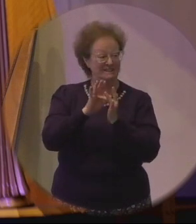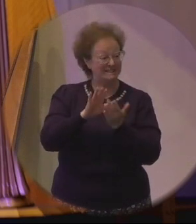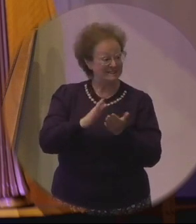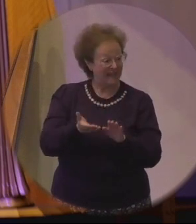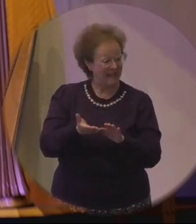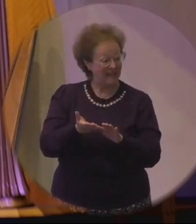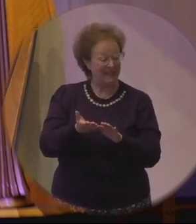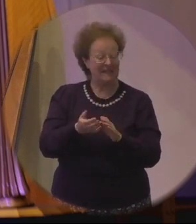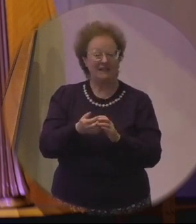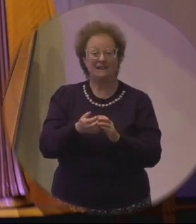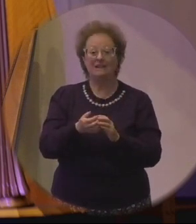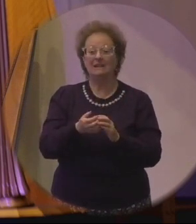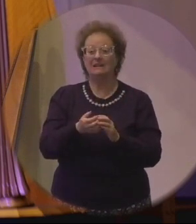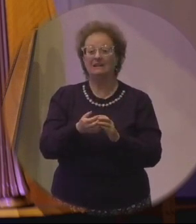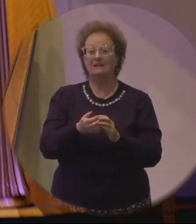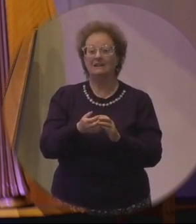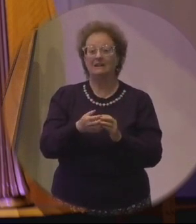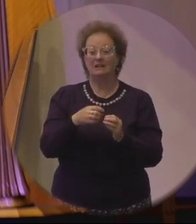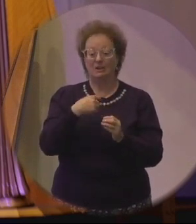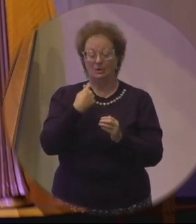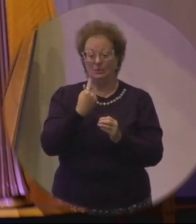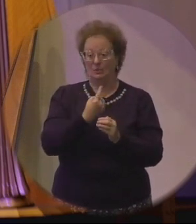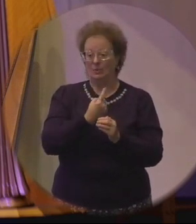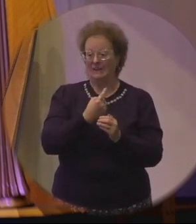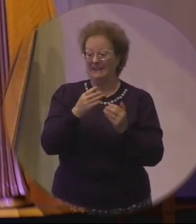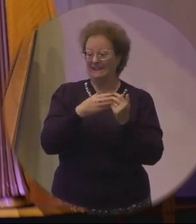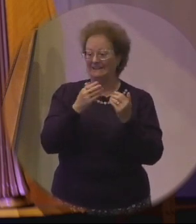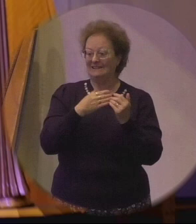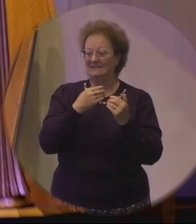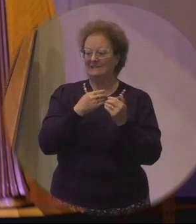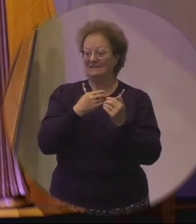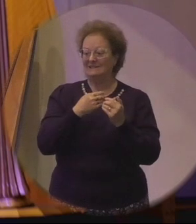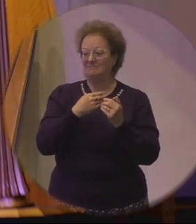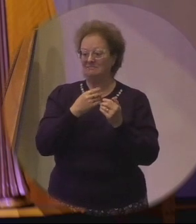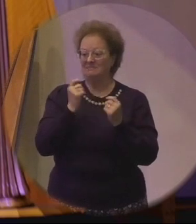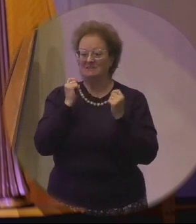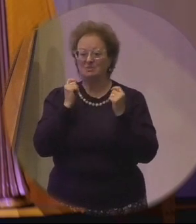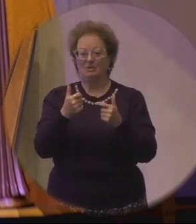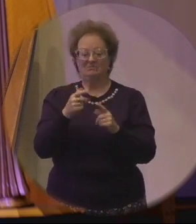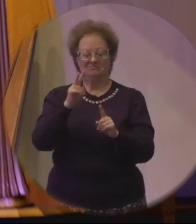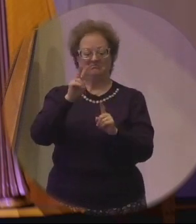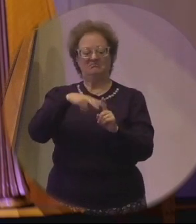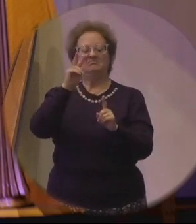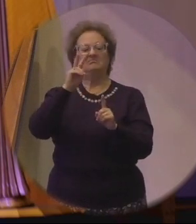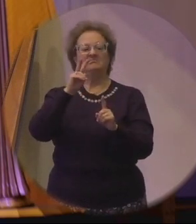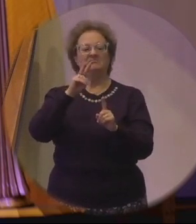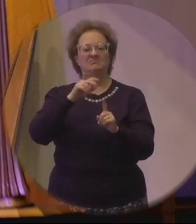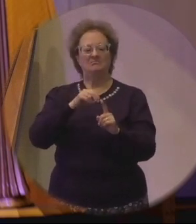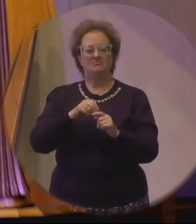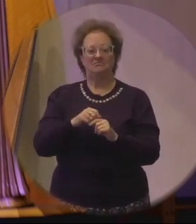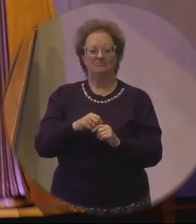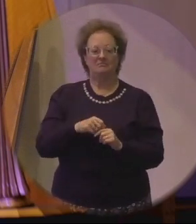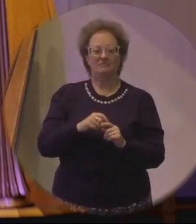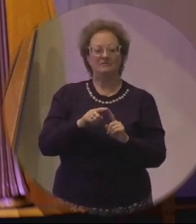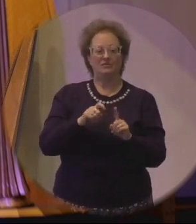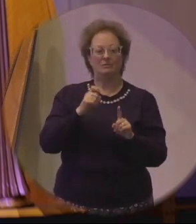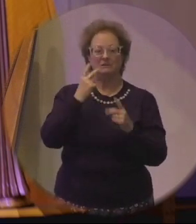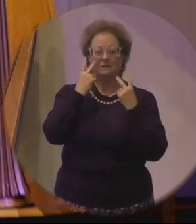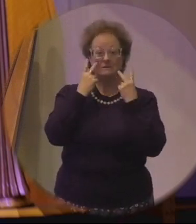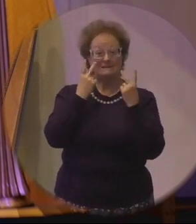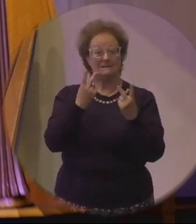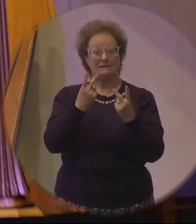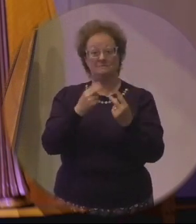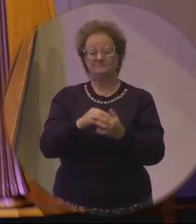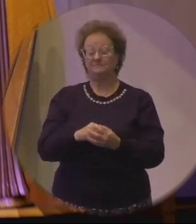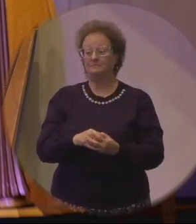Sometimes it's just so easy, though, for us to be quick to judge and reject others based on outward appearances.